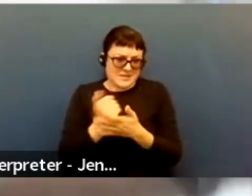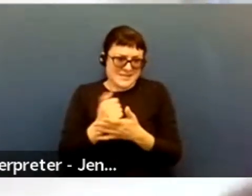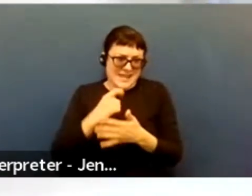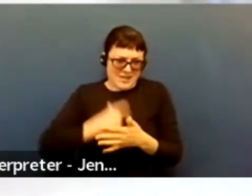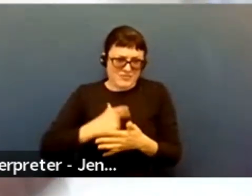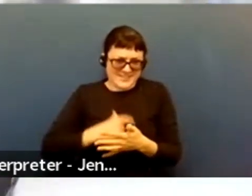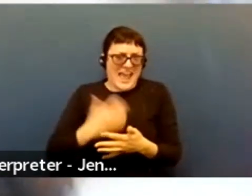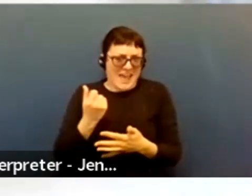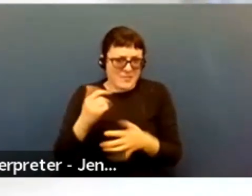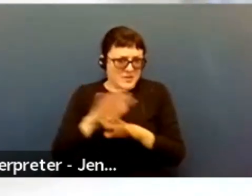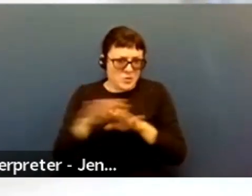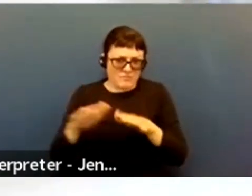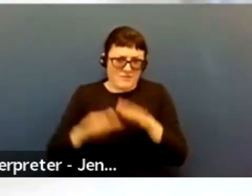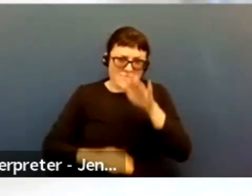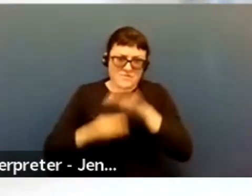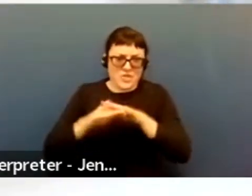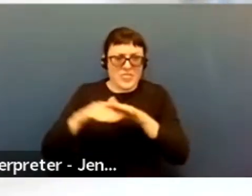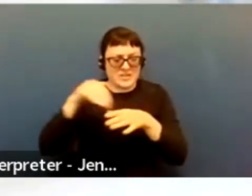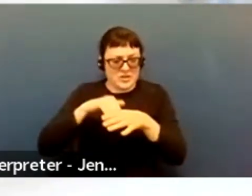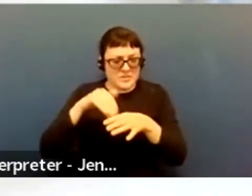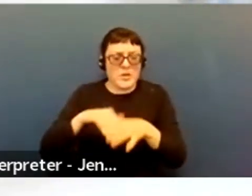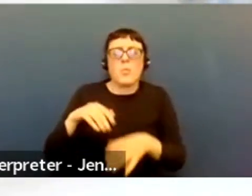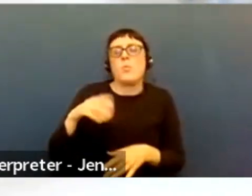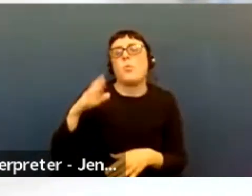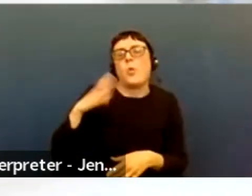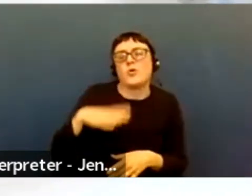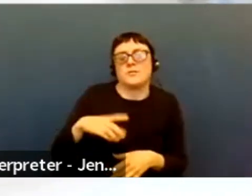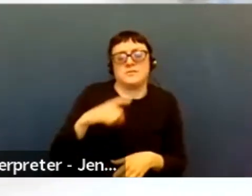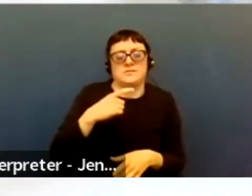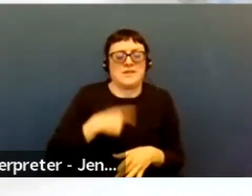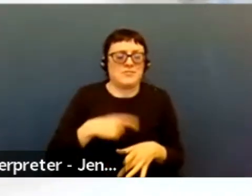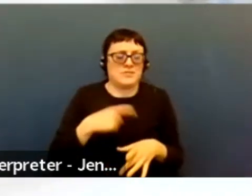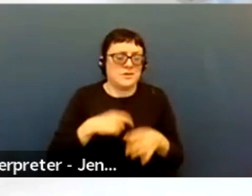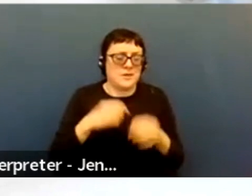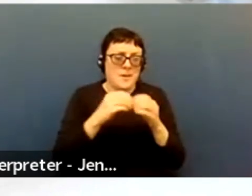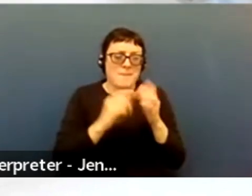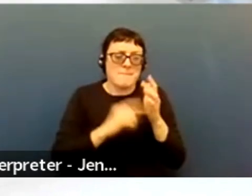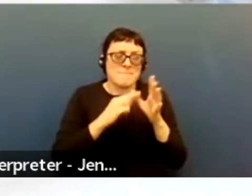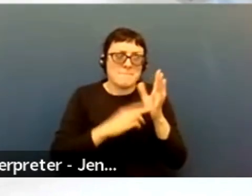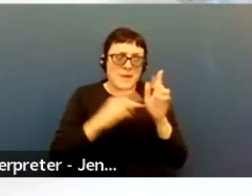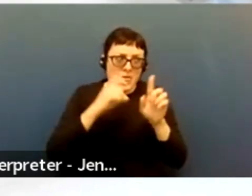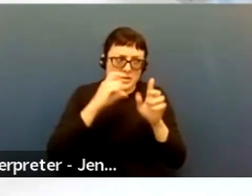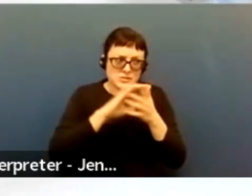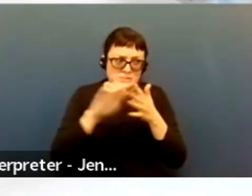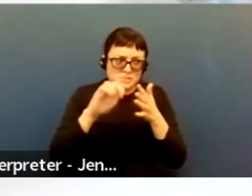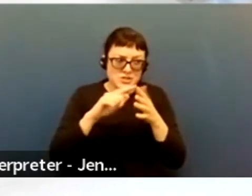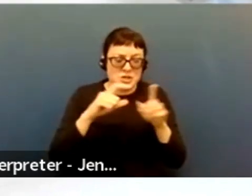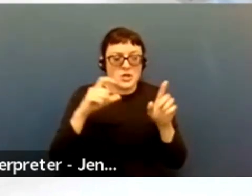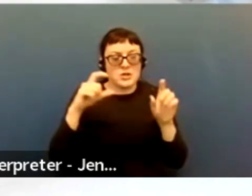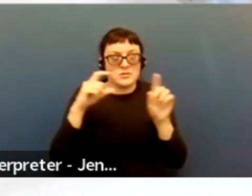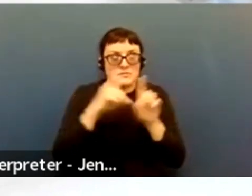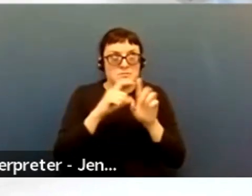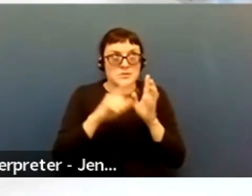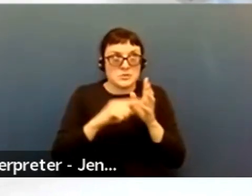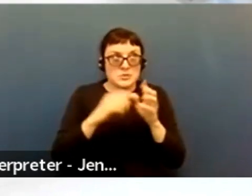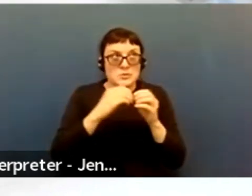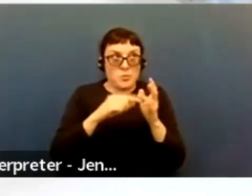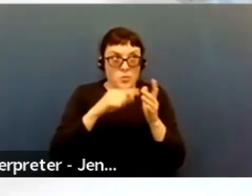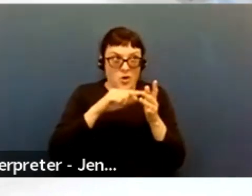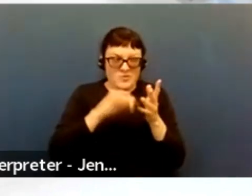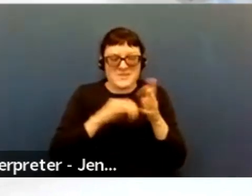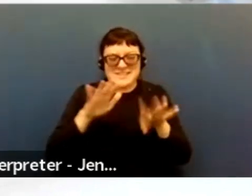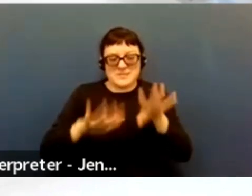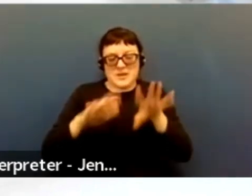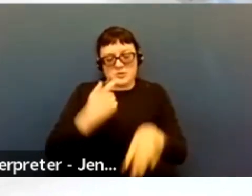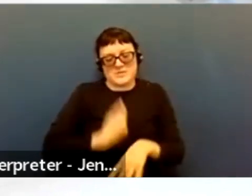they're usually off stage. But he clearly wanted to write Blanche DuBois, you know, is